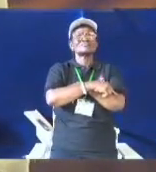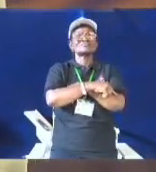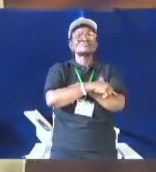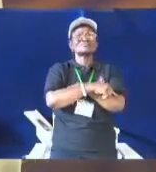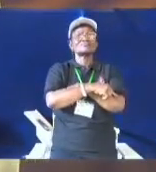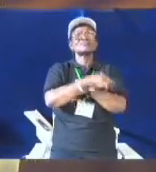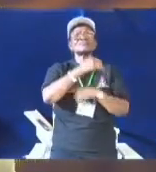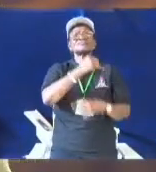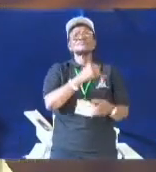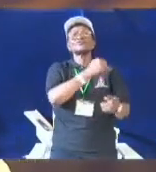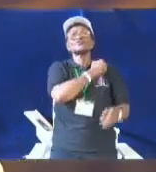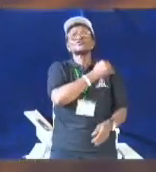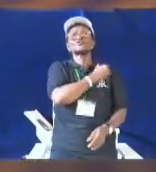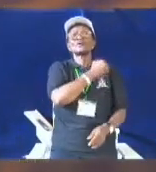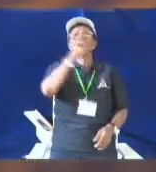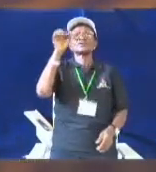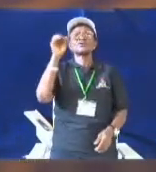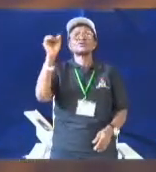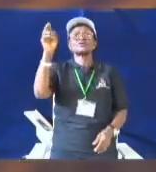Joshua,